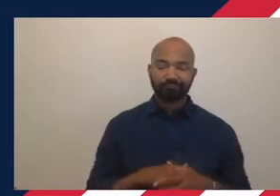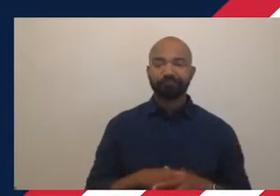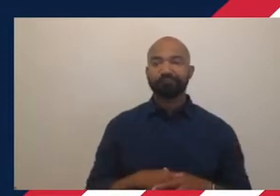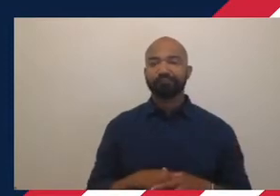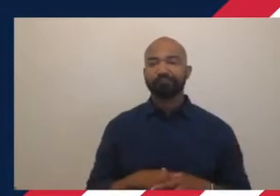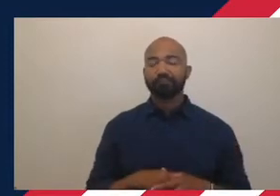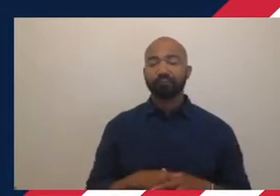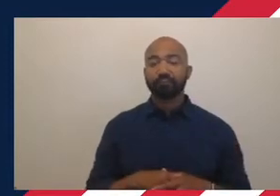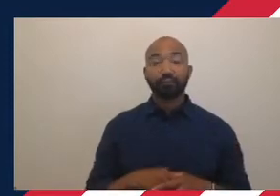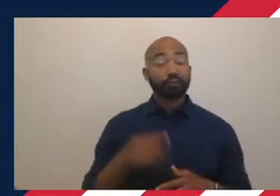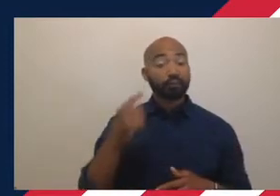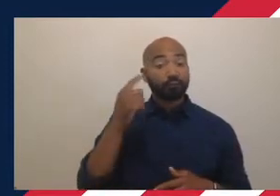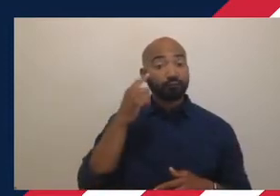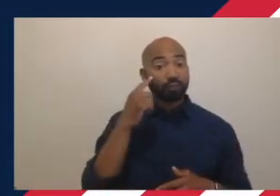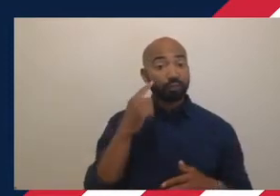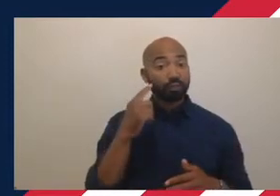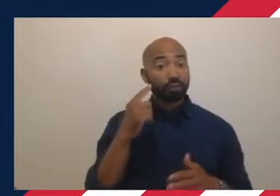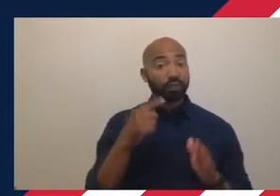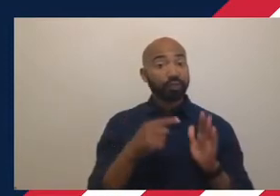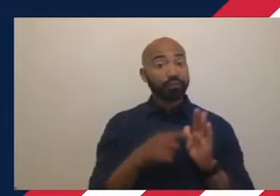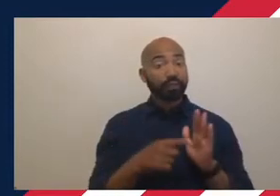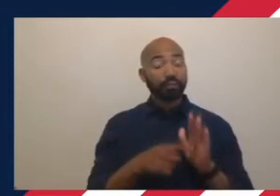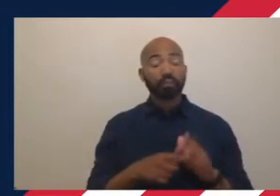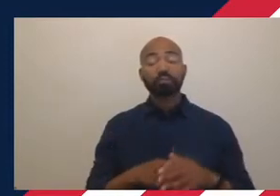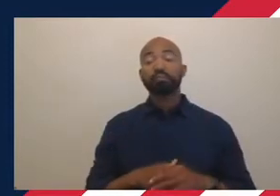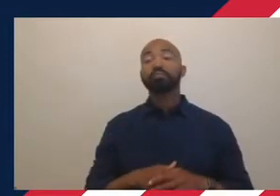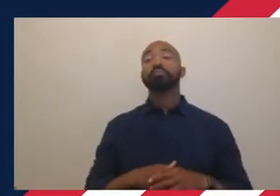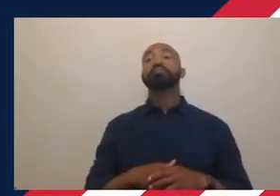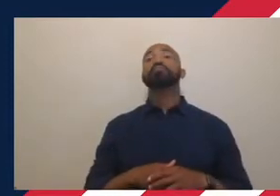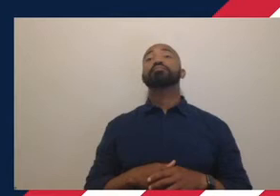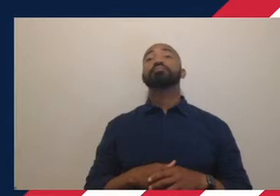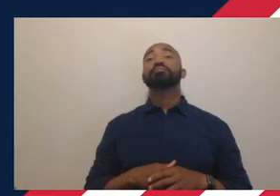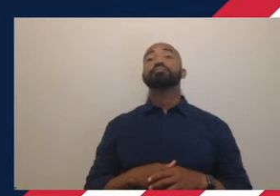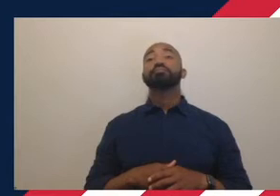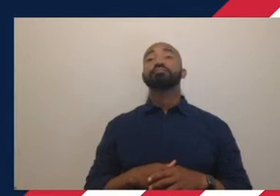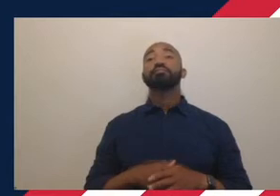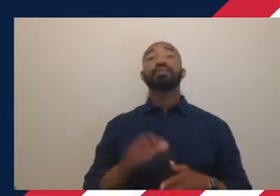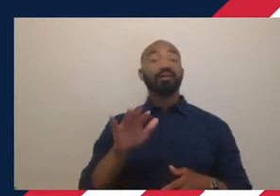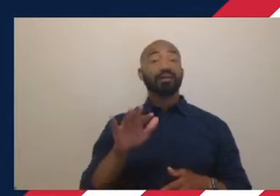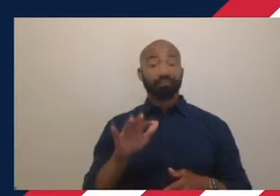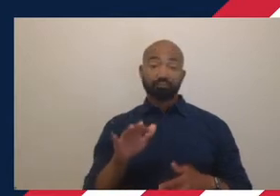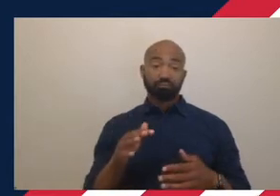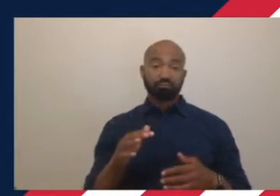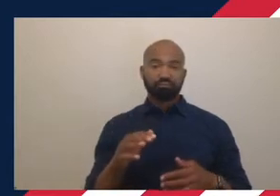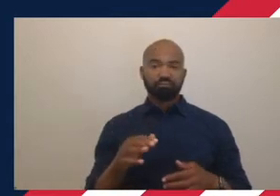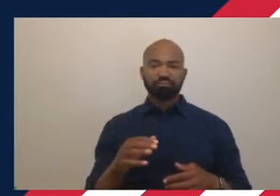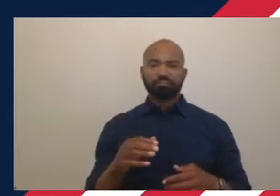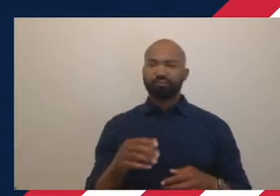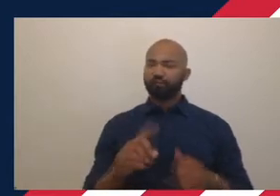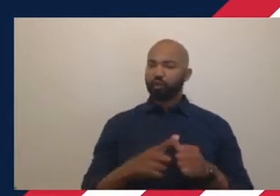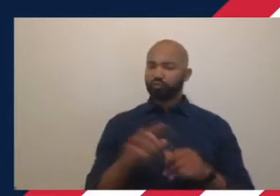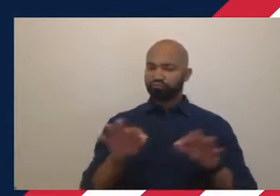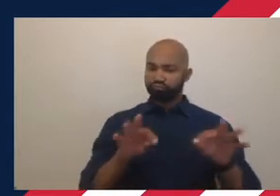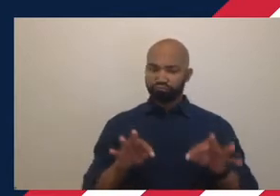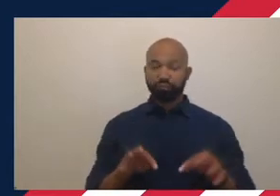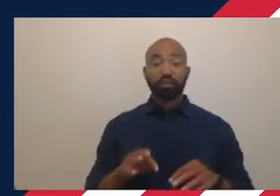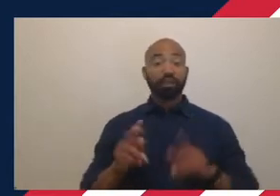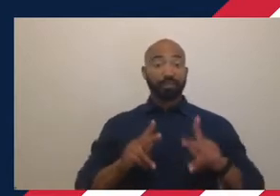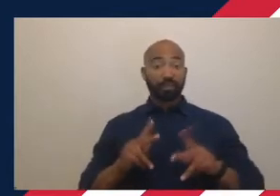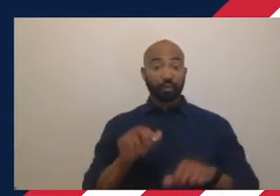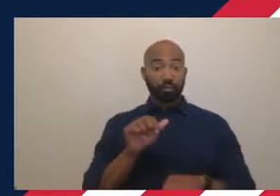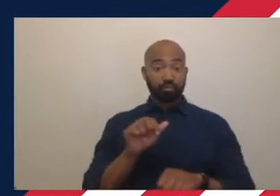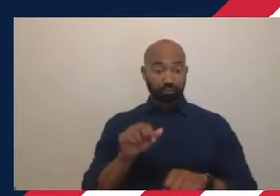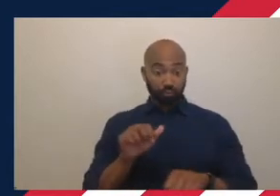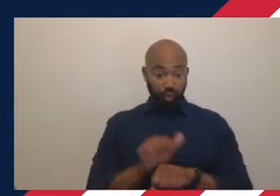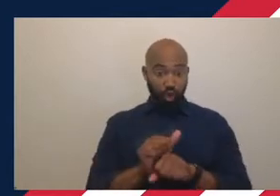that they either rode to work with, because many of them carpool or ride vans to work, and so they are